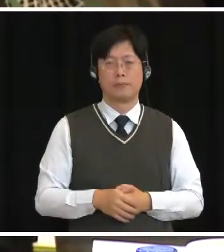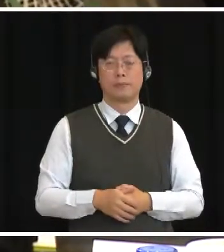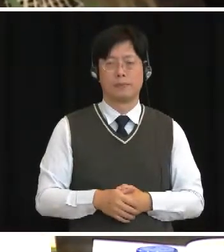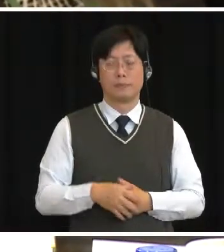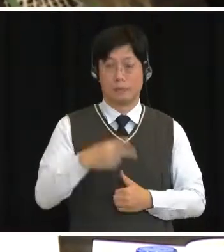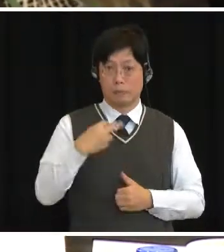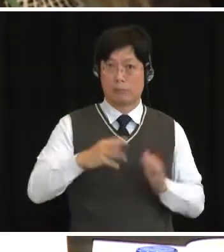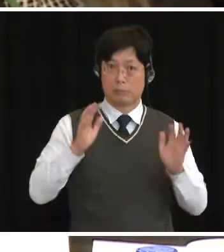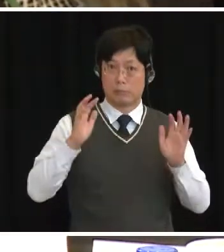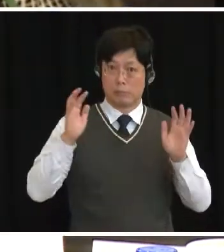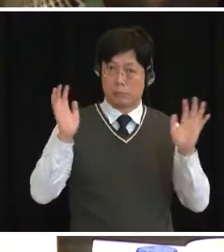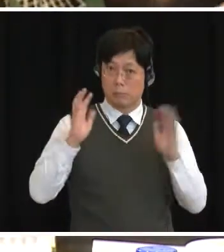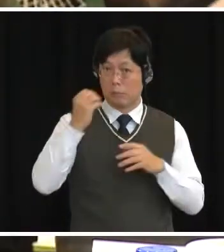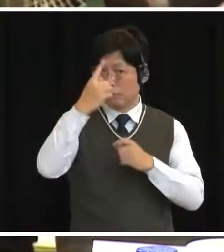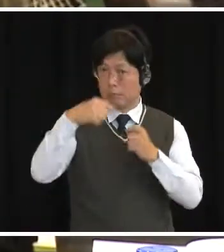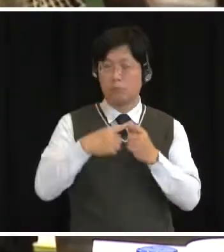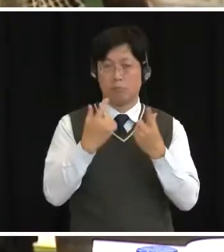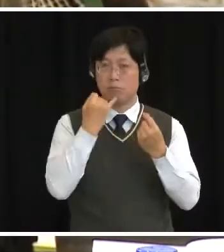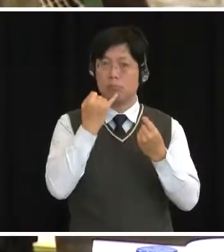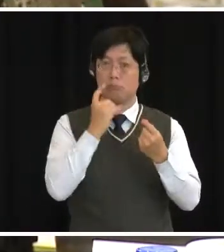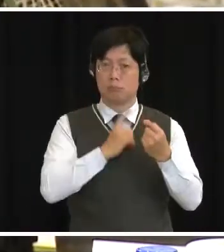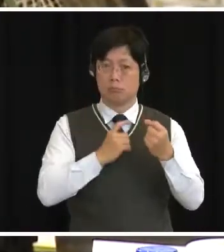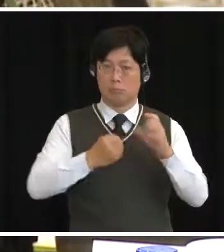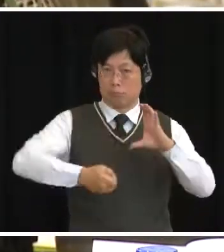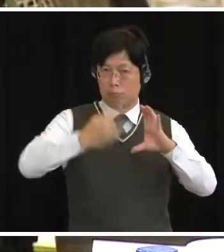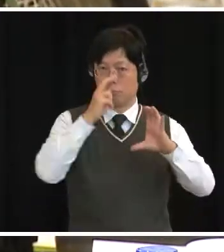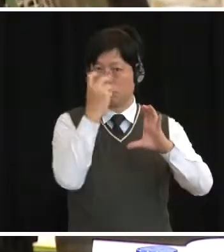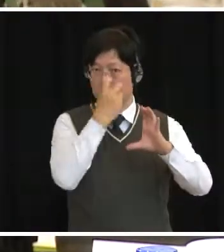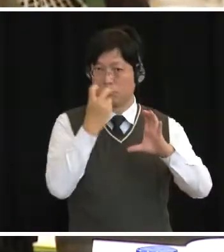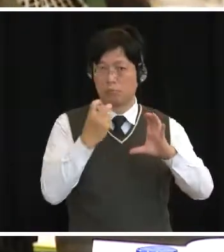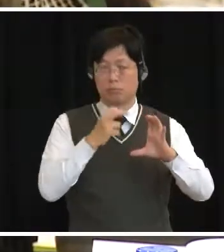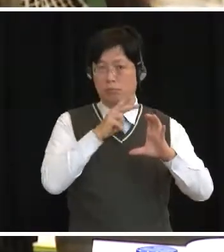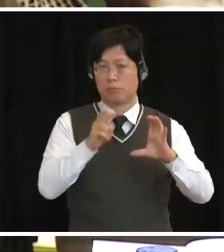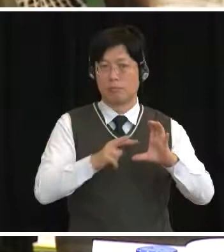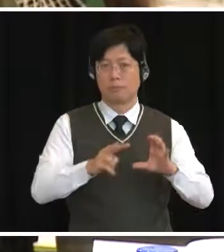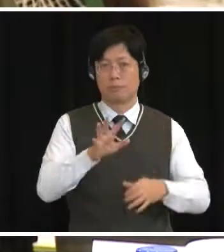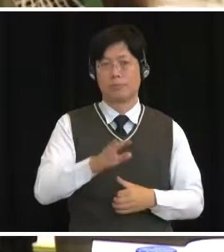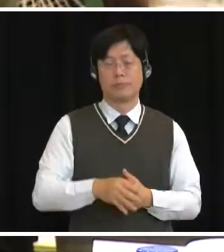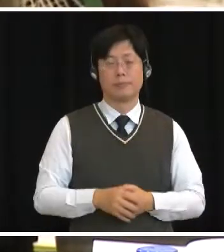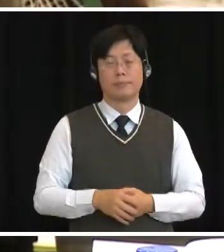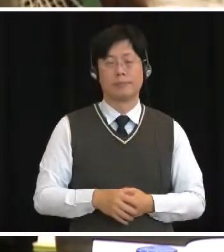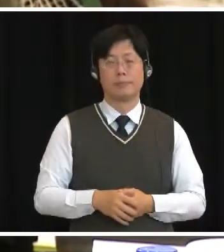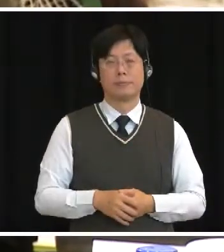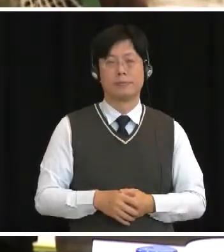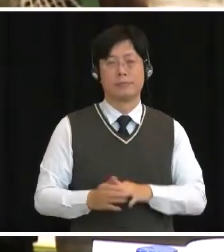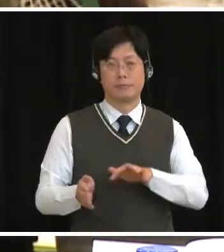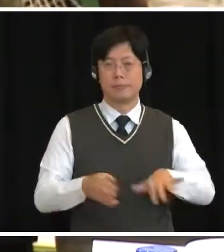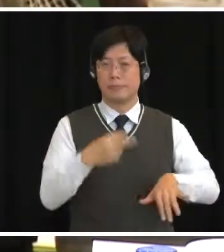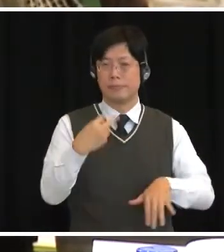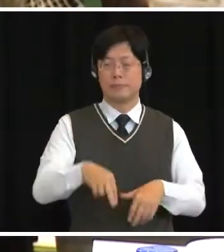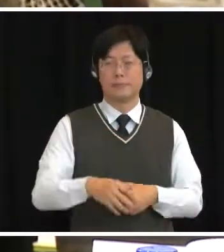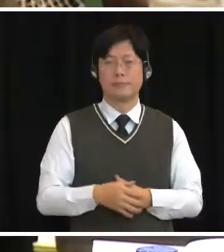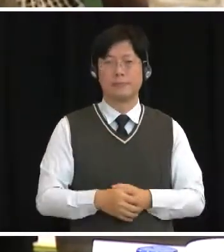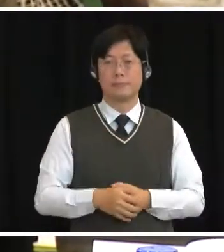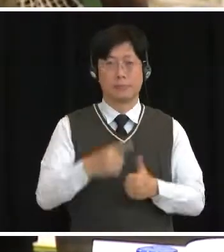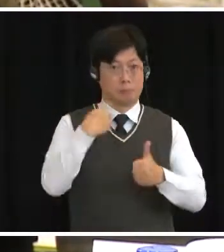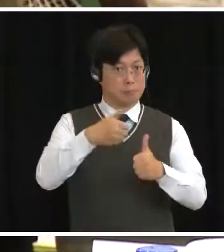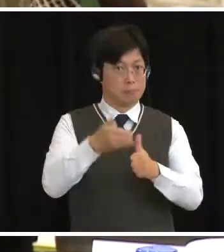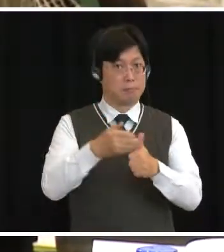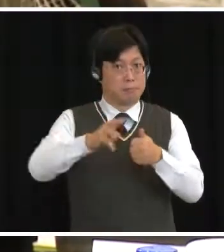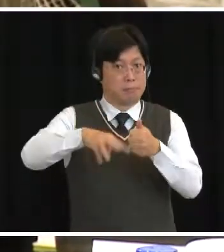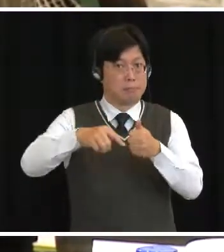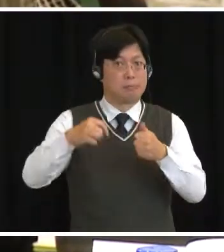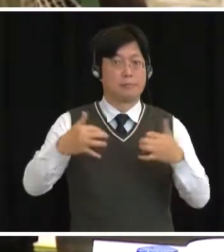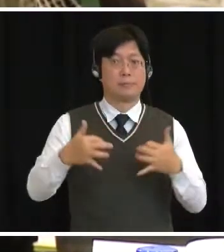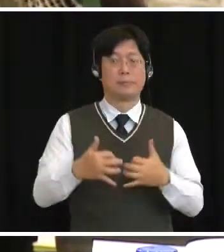for many projects. Children and youth themselves are able to go online to see these details as well.